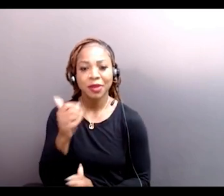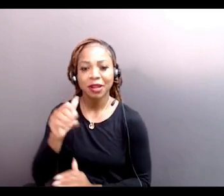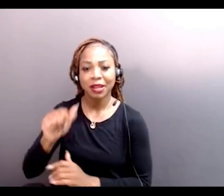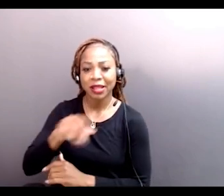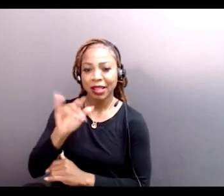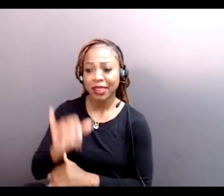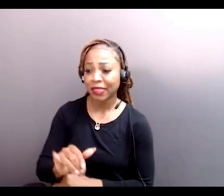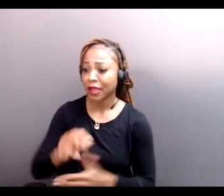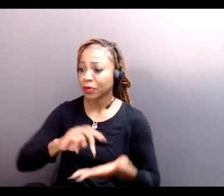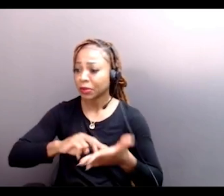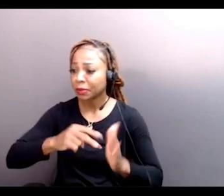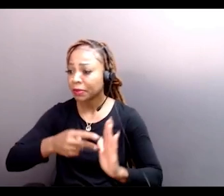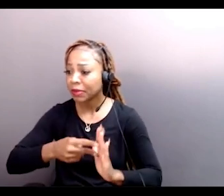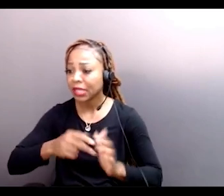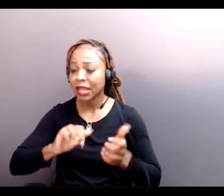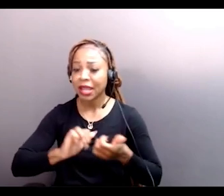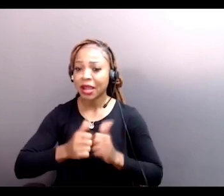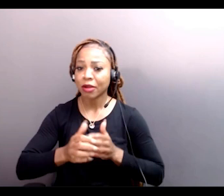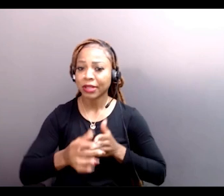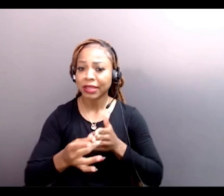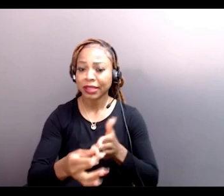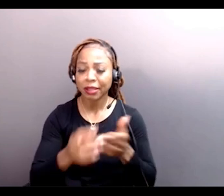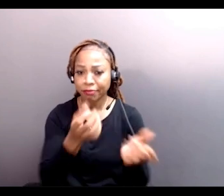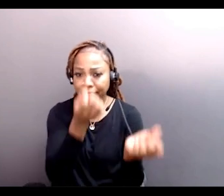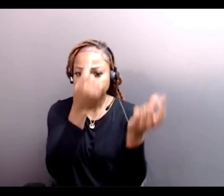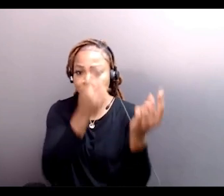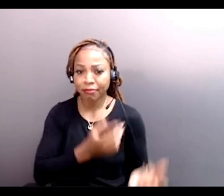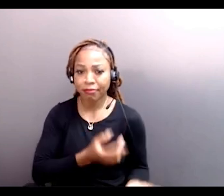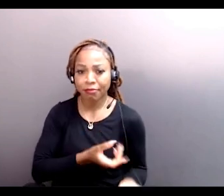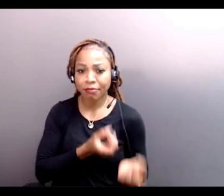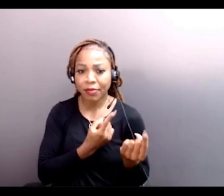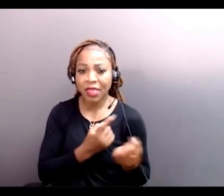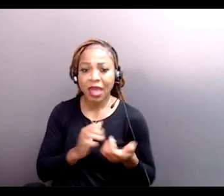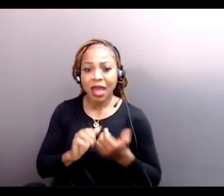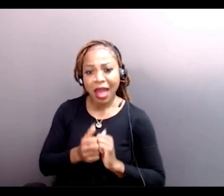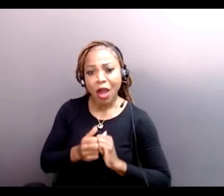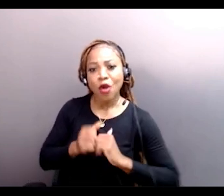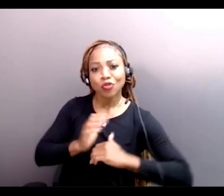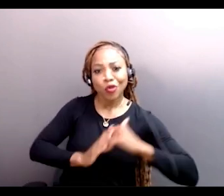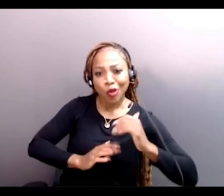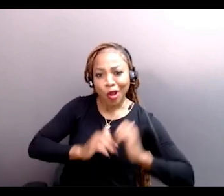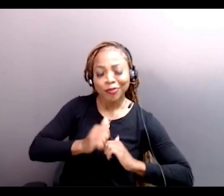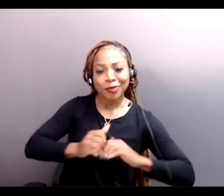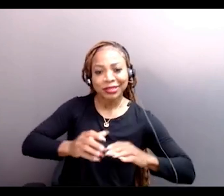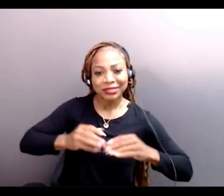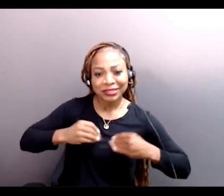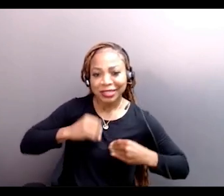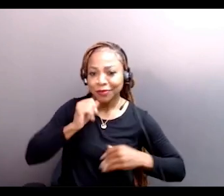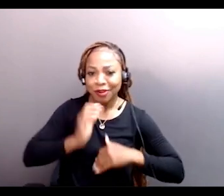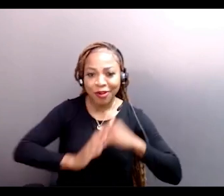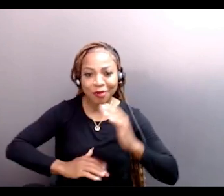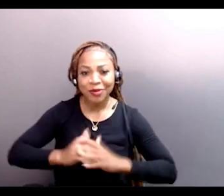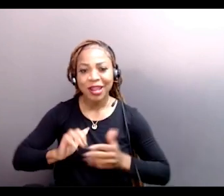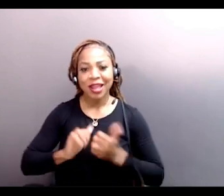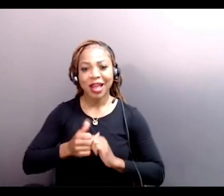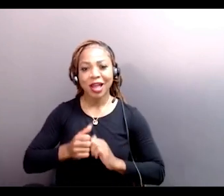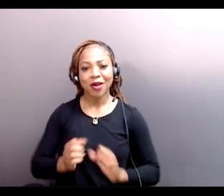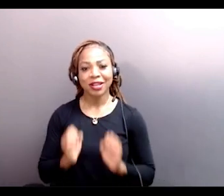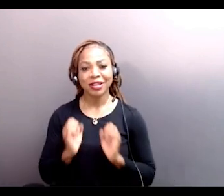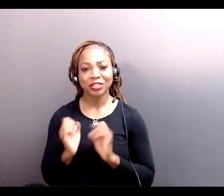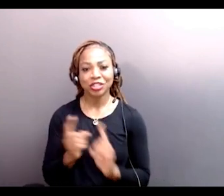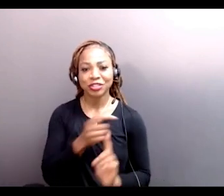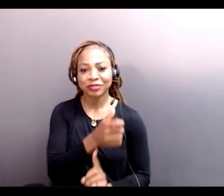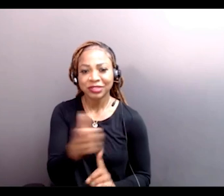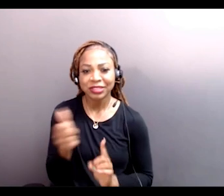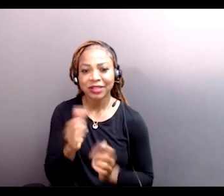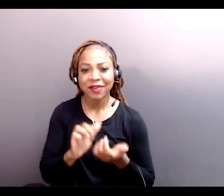what does it mean? How do you lead with empathy? How do you get comfortable with being uncomfortable? How do you educate yourself? And how do you stand up to take